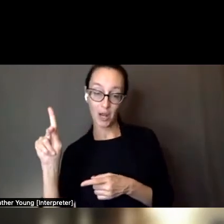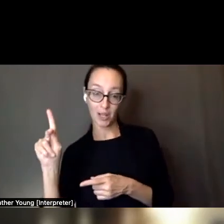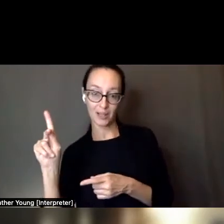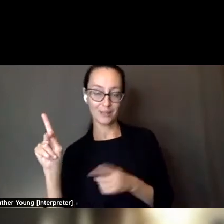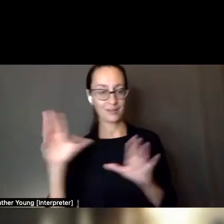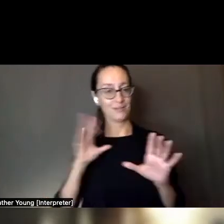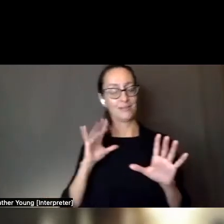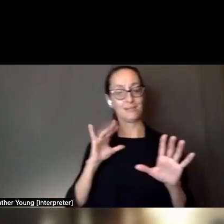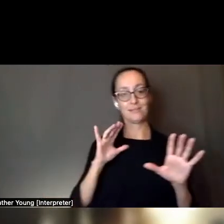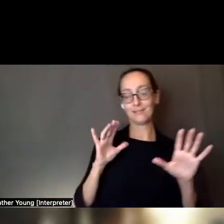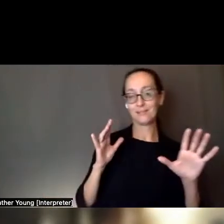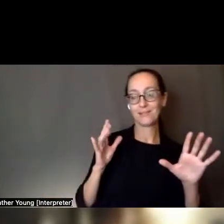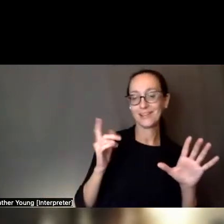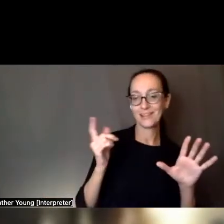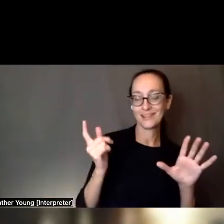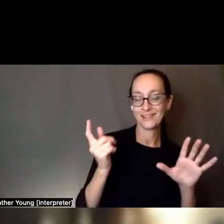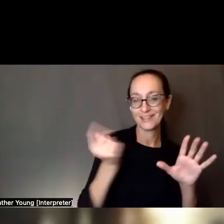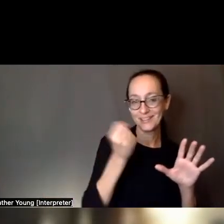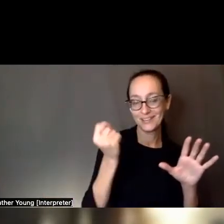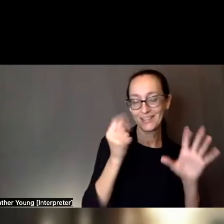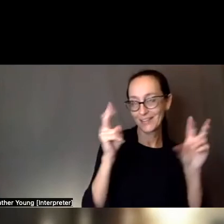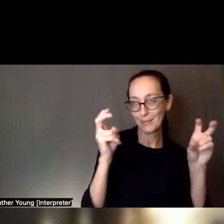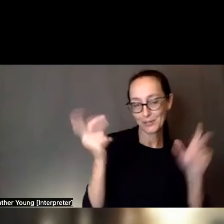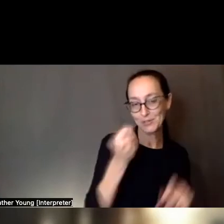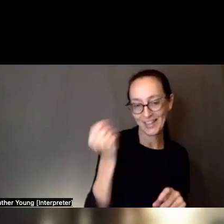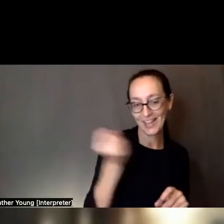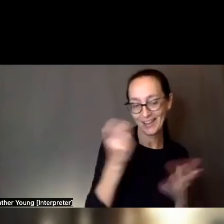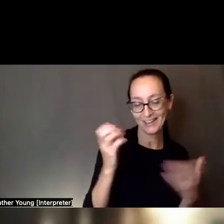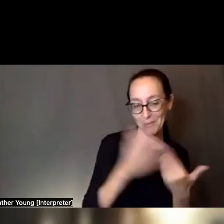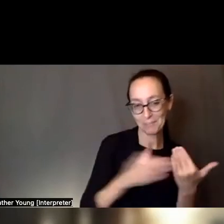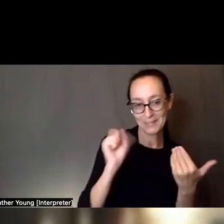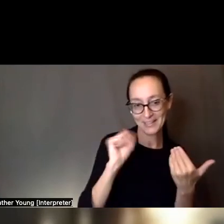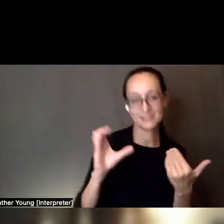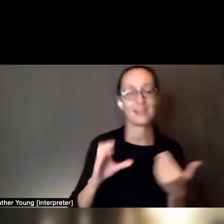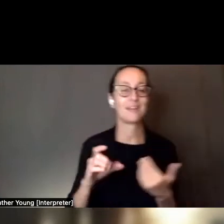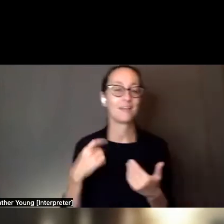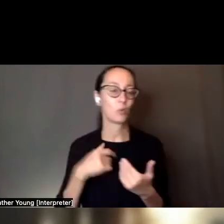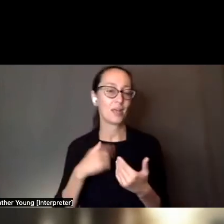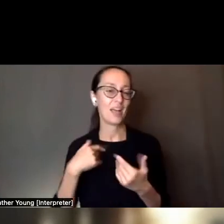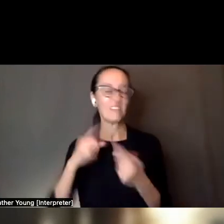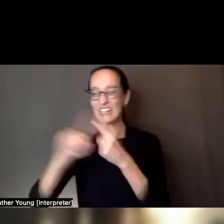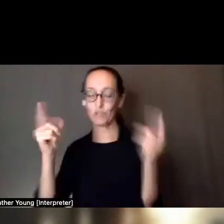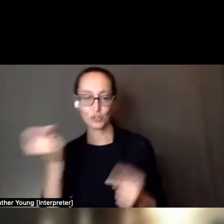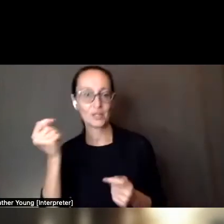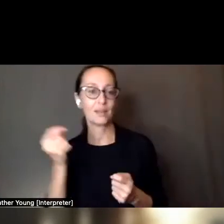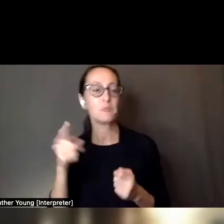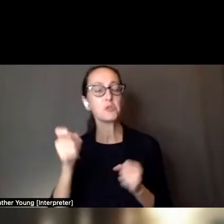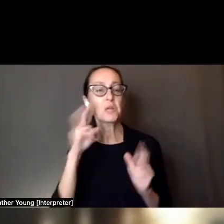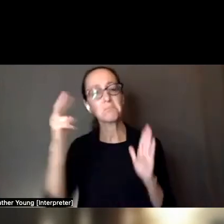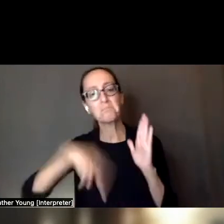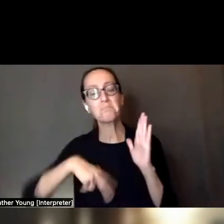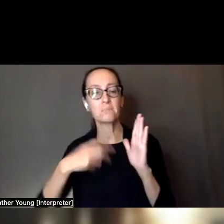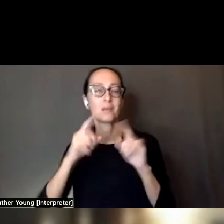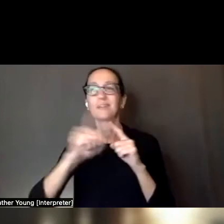And we have different Tuesdays where we have ours. So you can come on and see what those are. We have them on all kinds